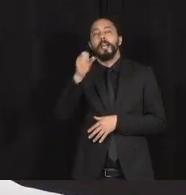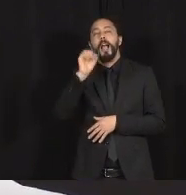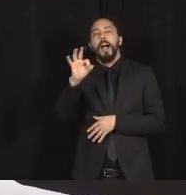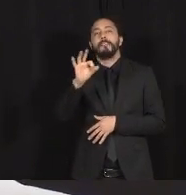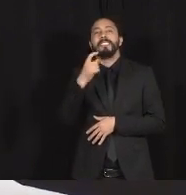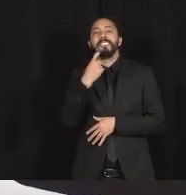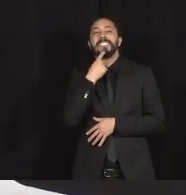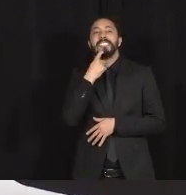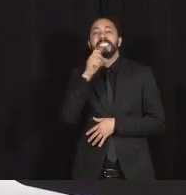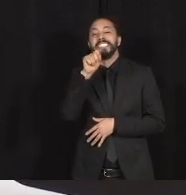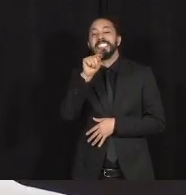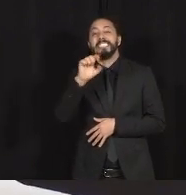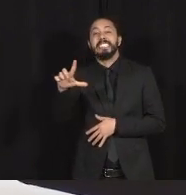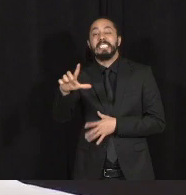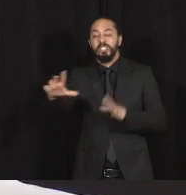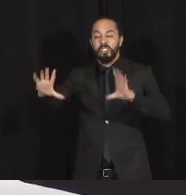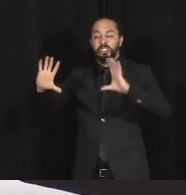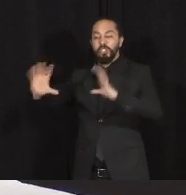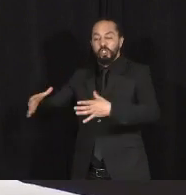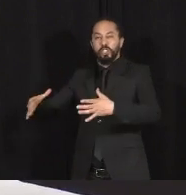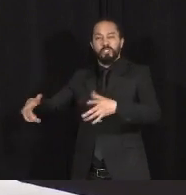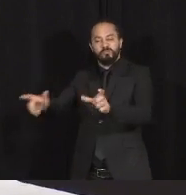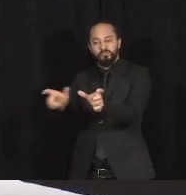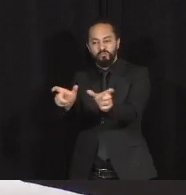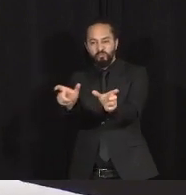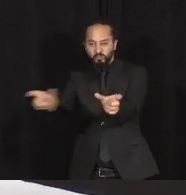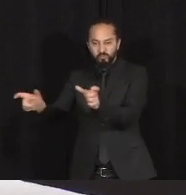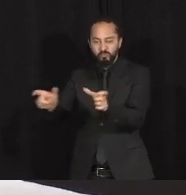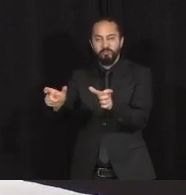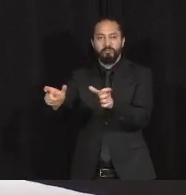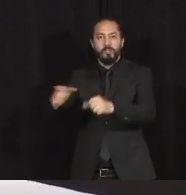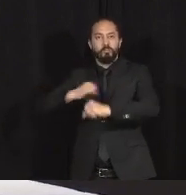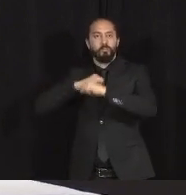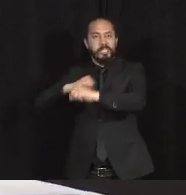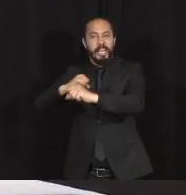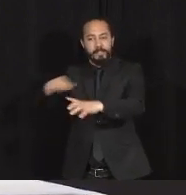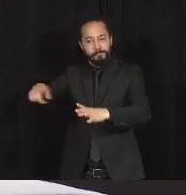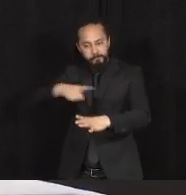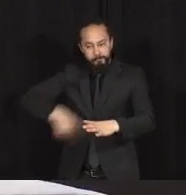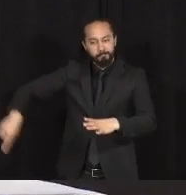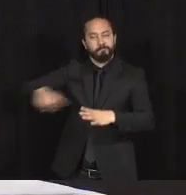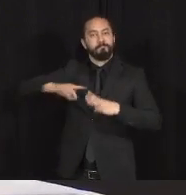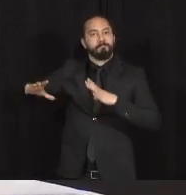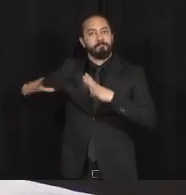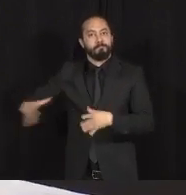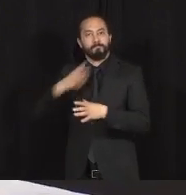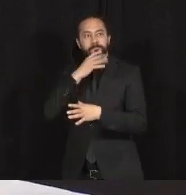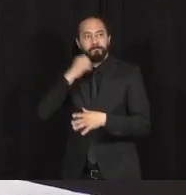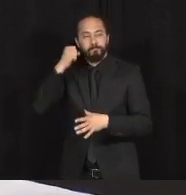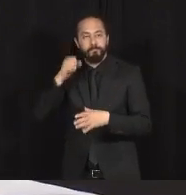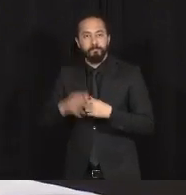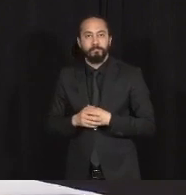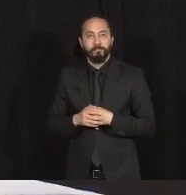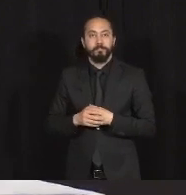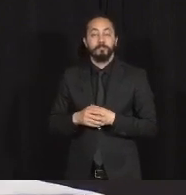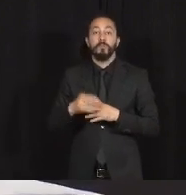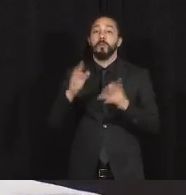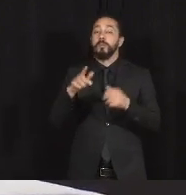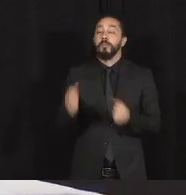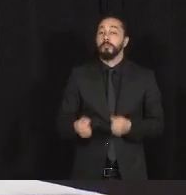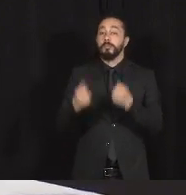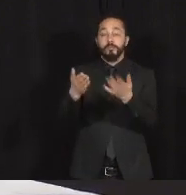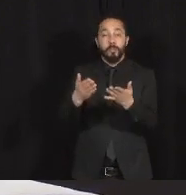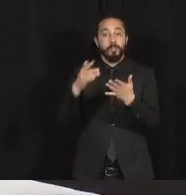those jurisdictions who have proactively moved to house the homeless in accommodation which may